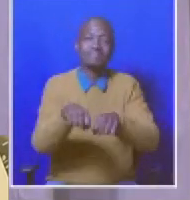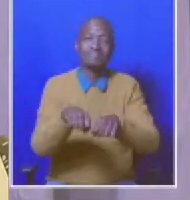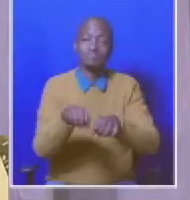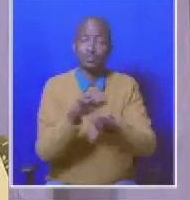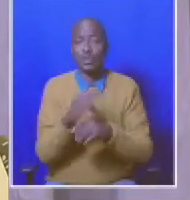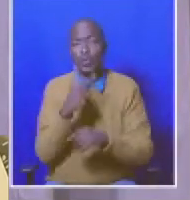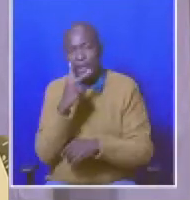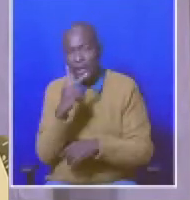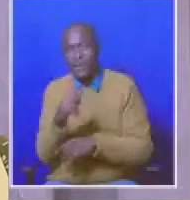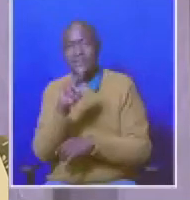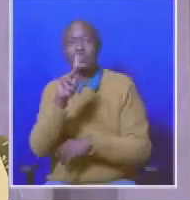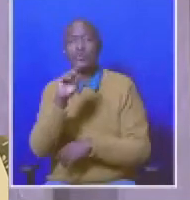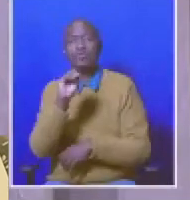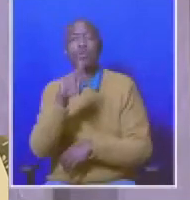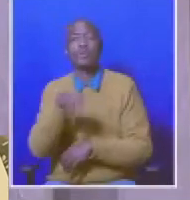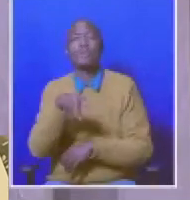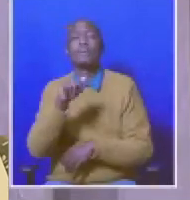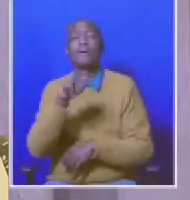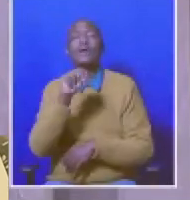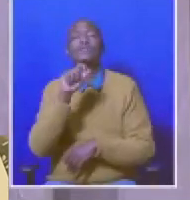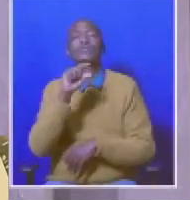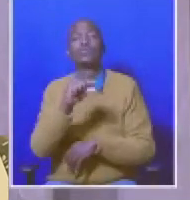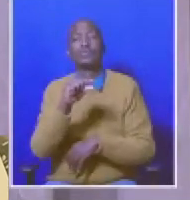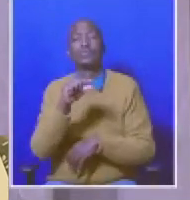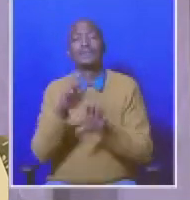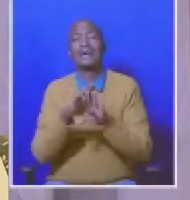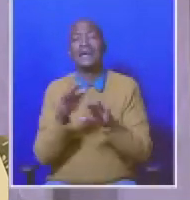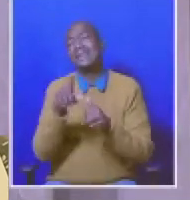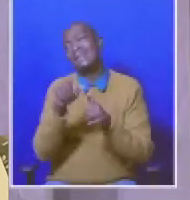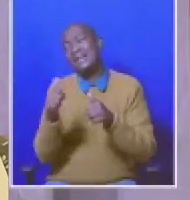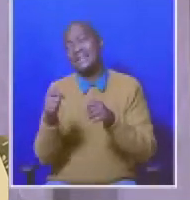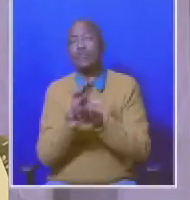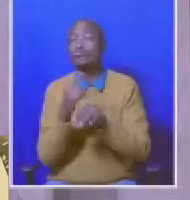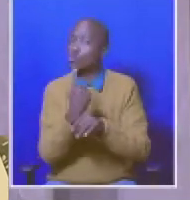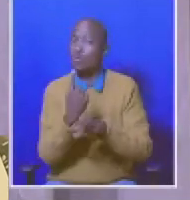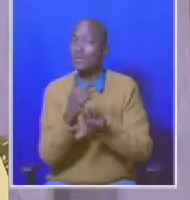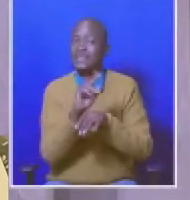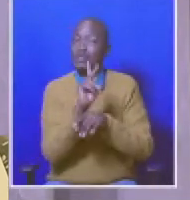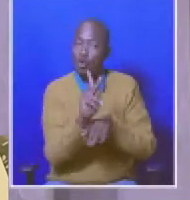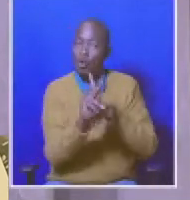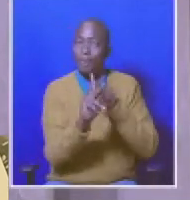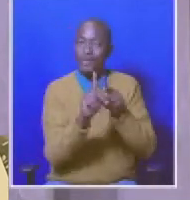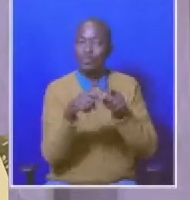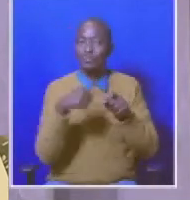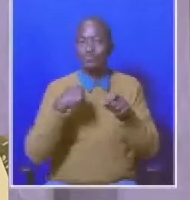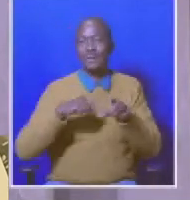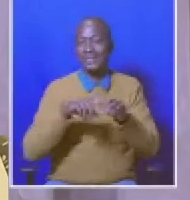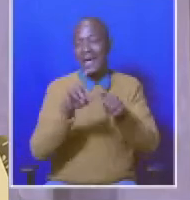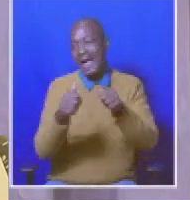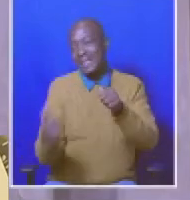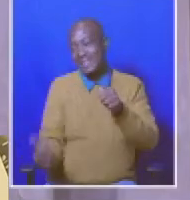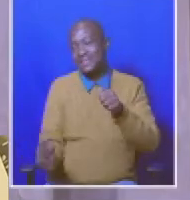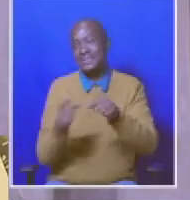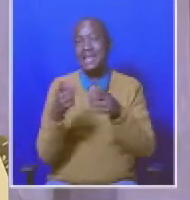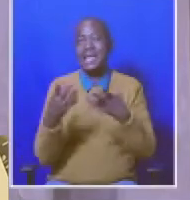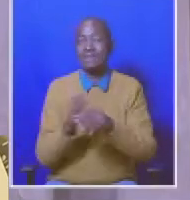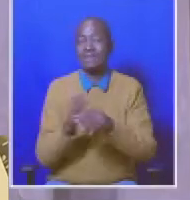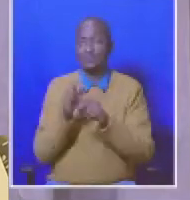Kopanong carefully, and other, of course, not only Kopanong, there are other